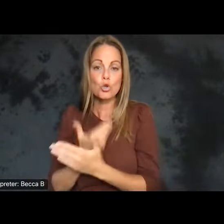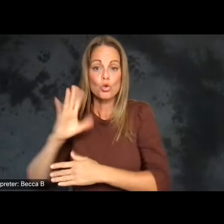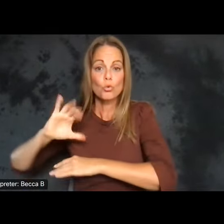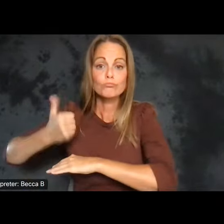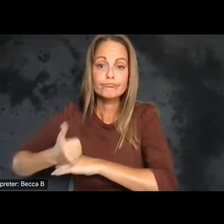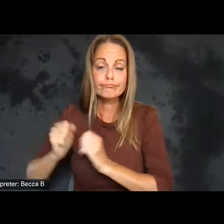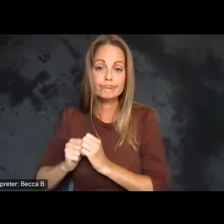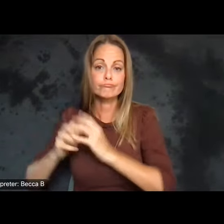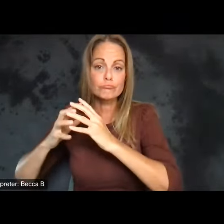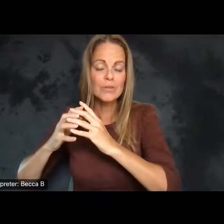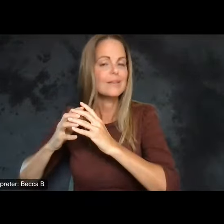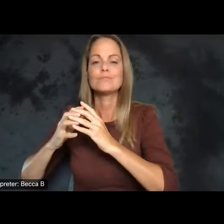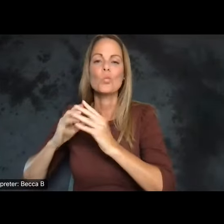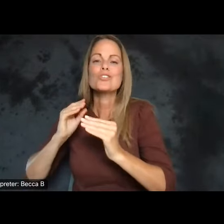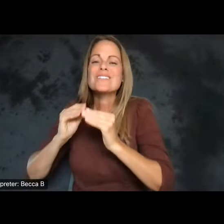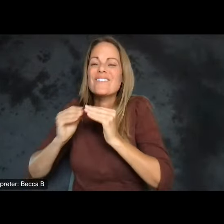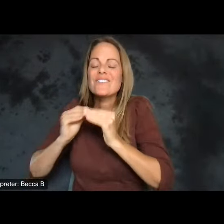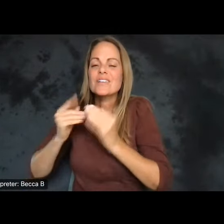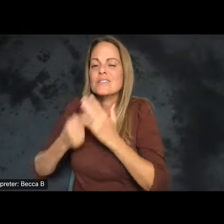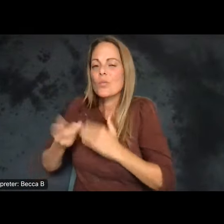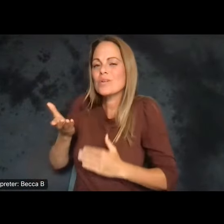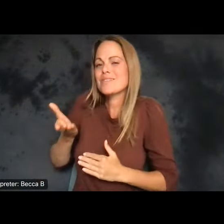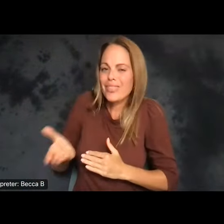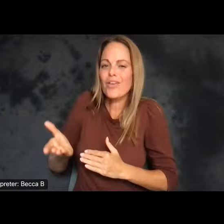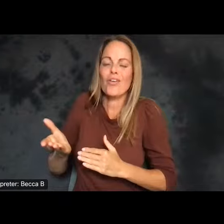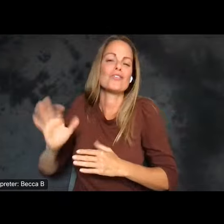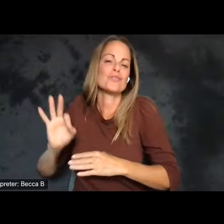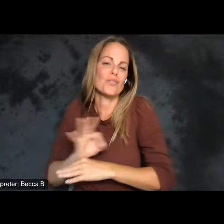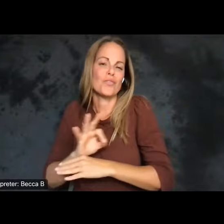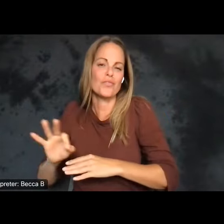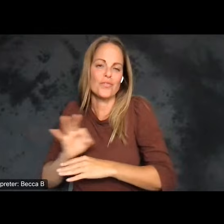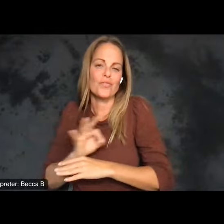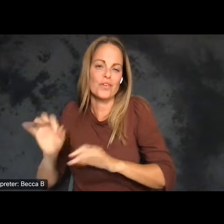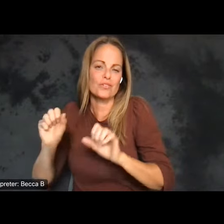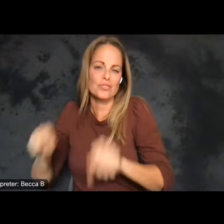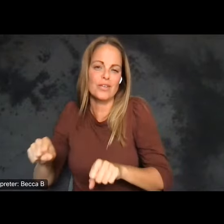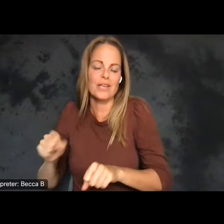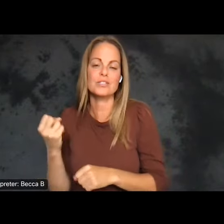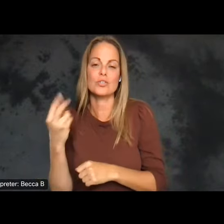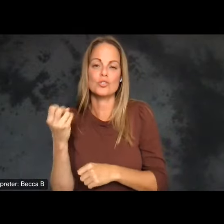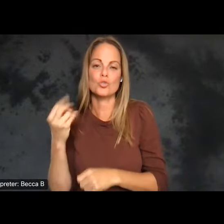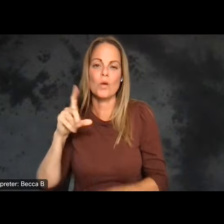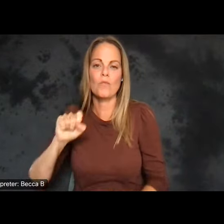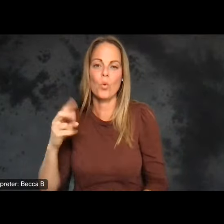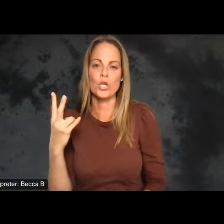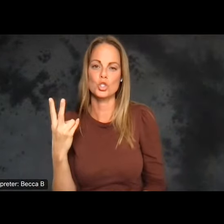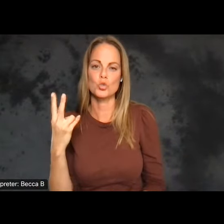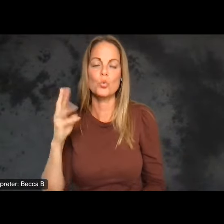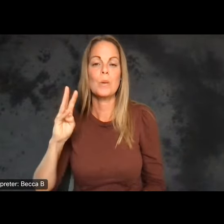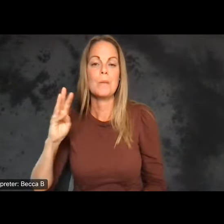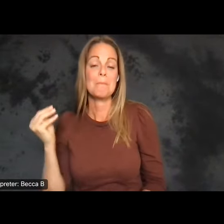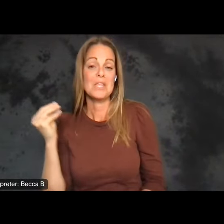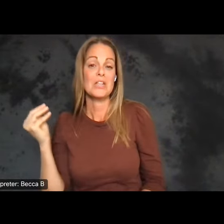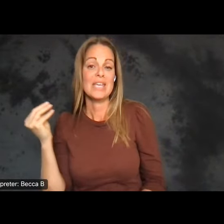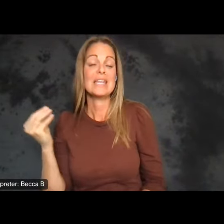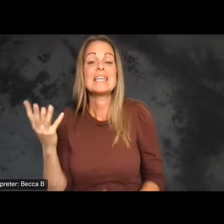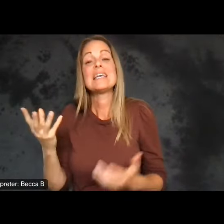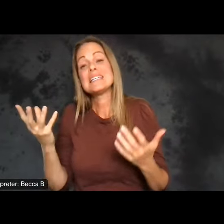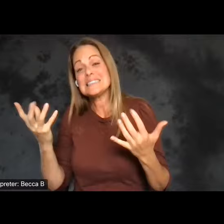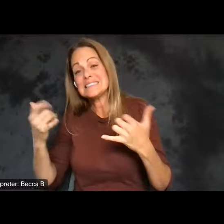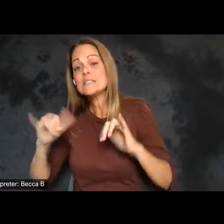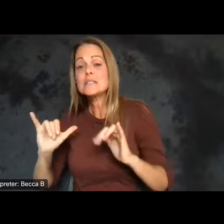the buildings that exist so that they would be functional. So even at a cost of $12.2 million, you would still effectively have a